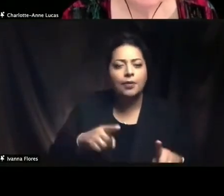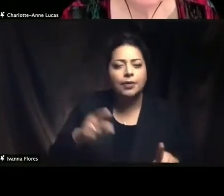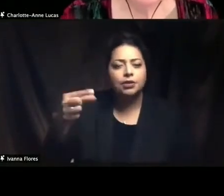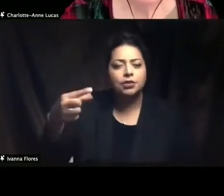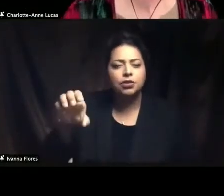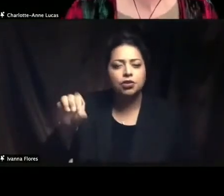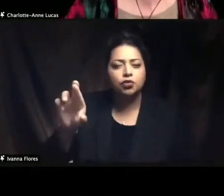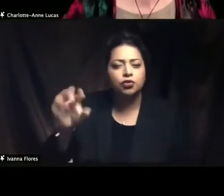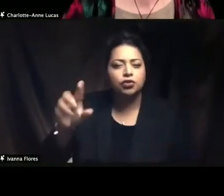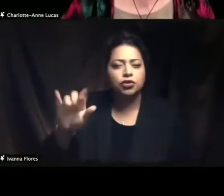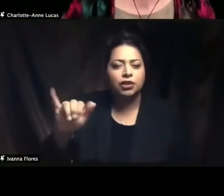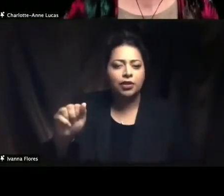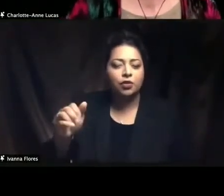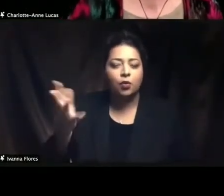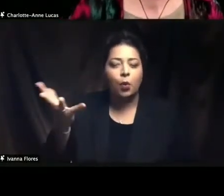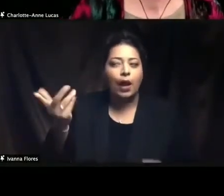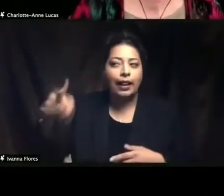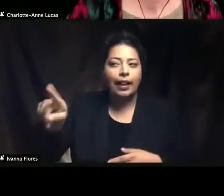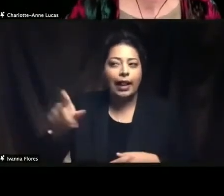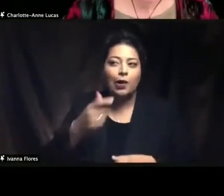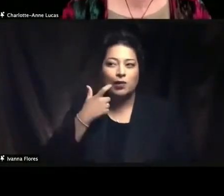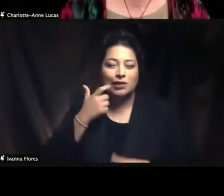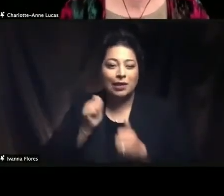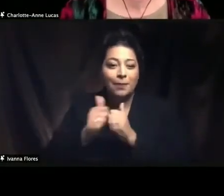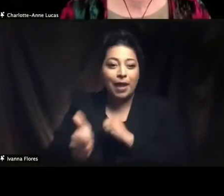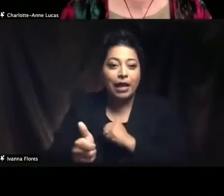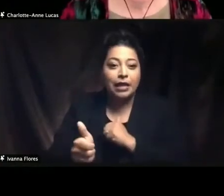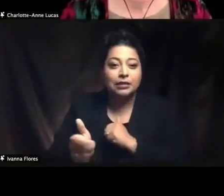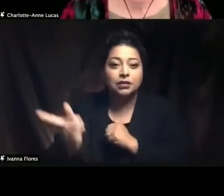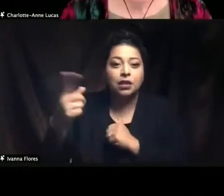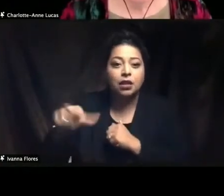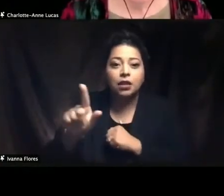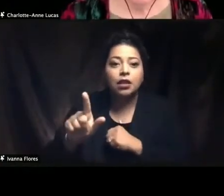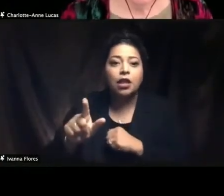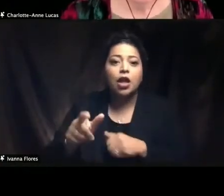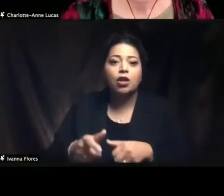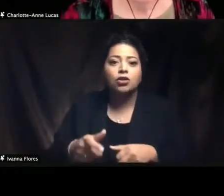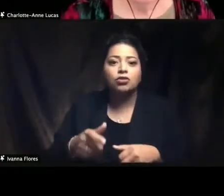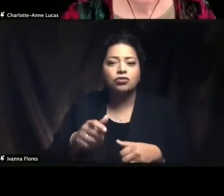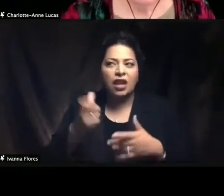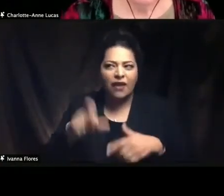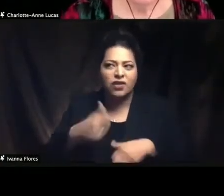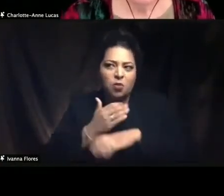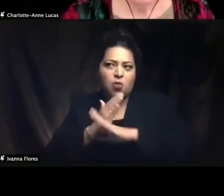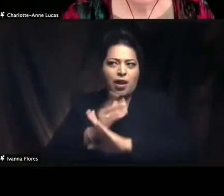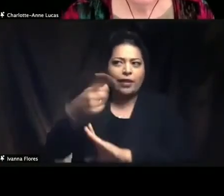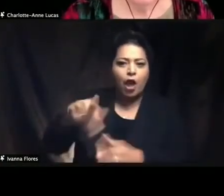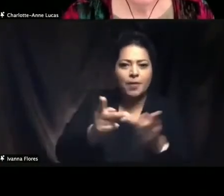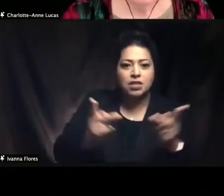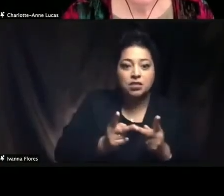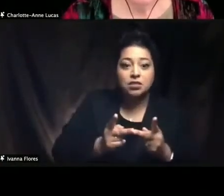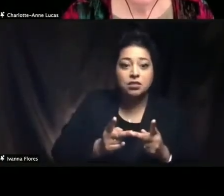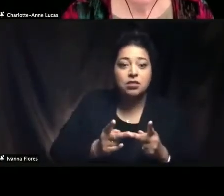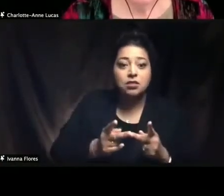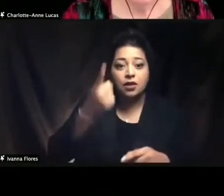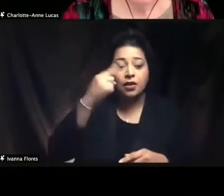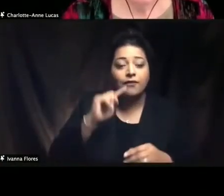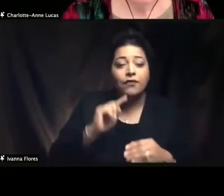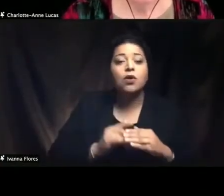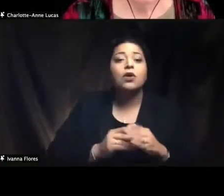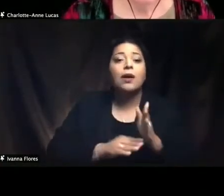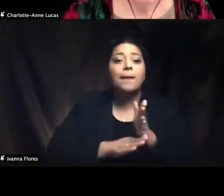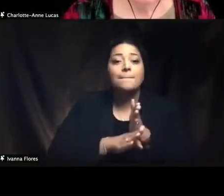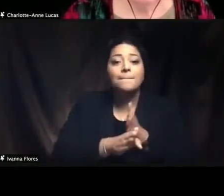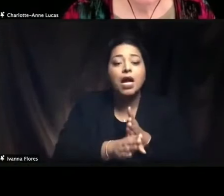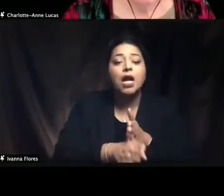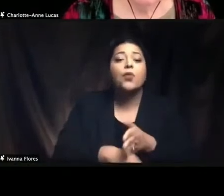with what they just recently passed. They're on the offense. A lot of times for minority communities, we're on the